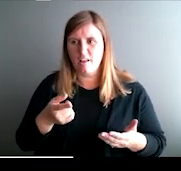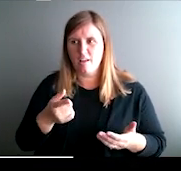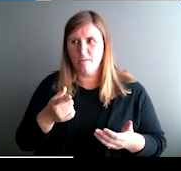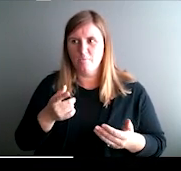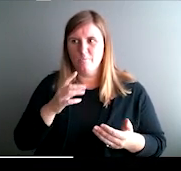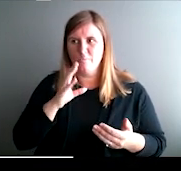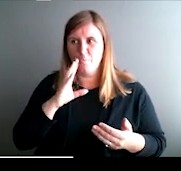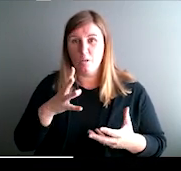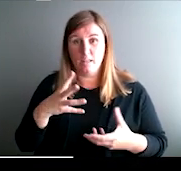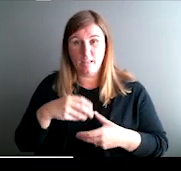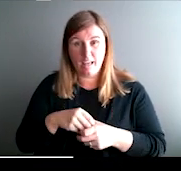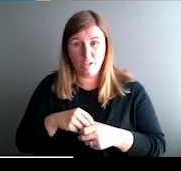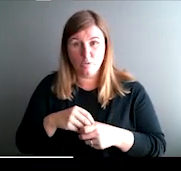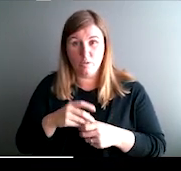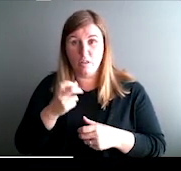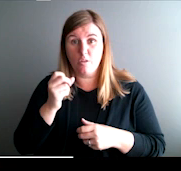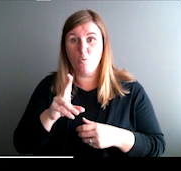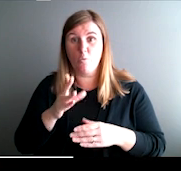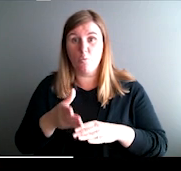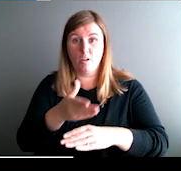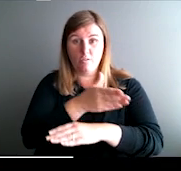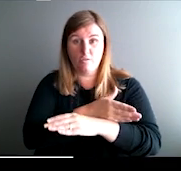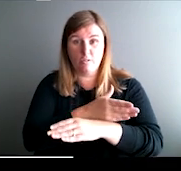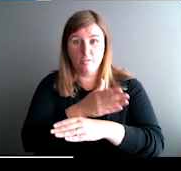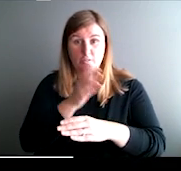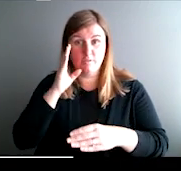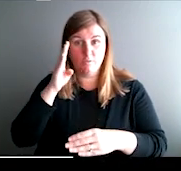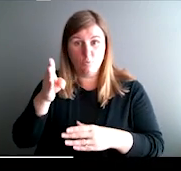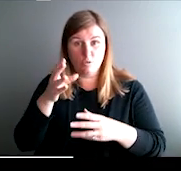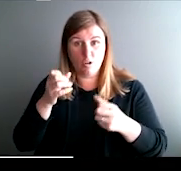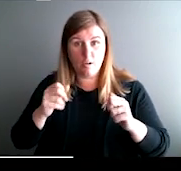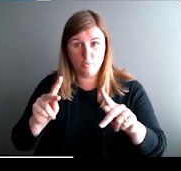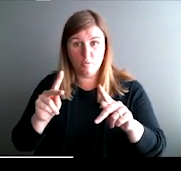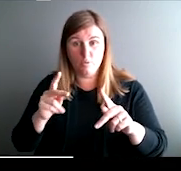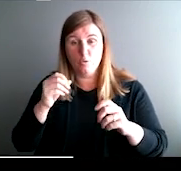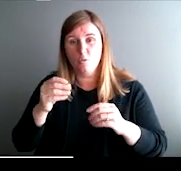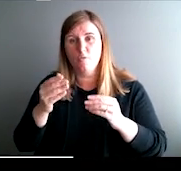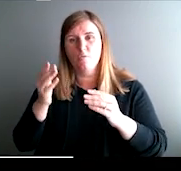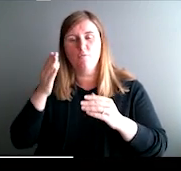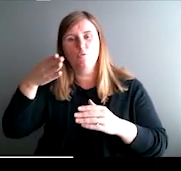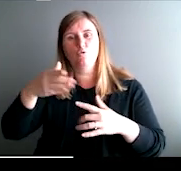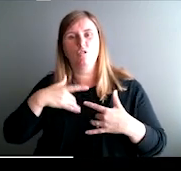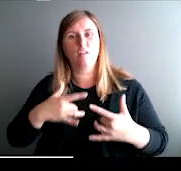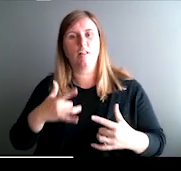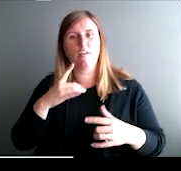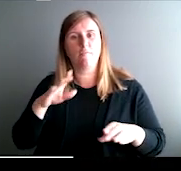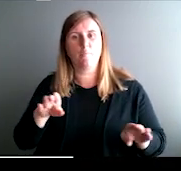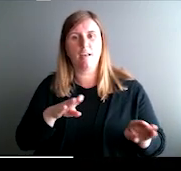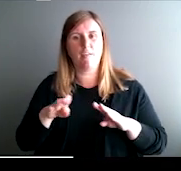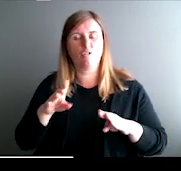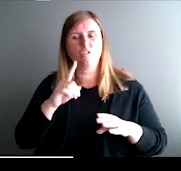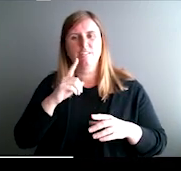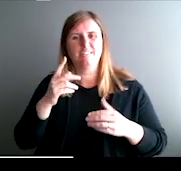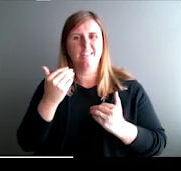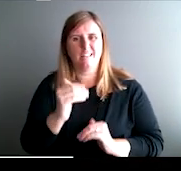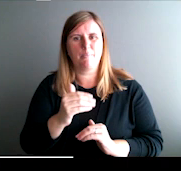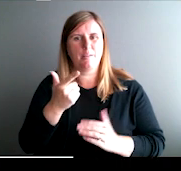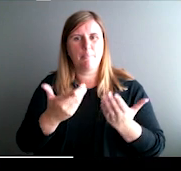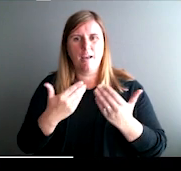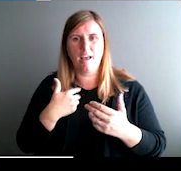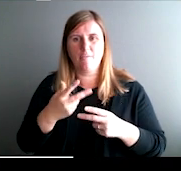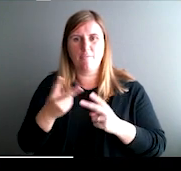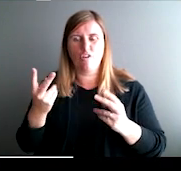will engage with or that will increase future opportunities, future likelihood of behavior, is fairly limited. The student might have a